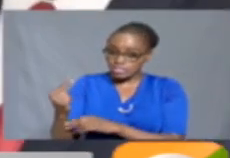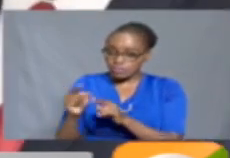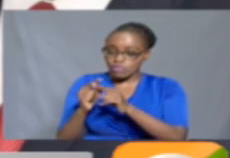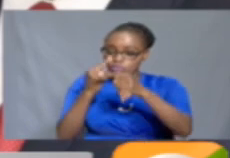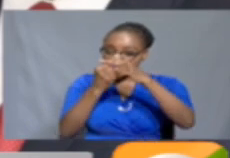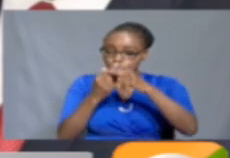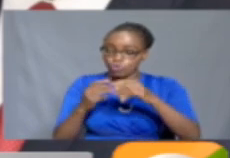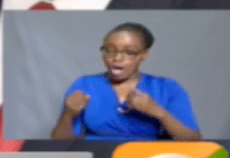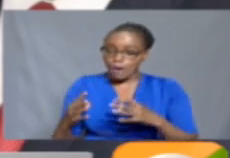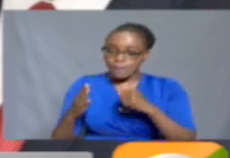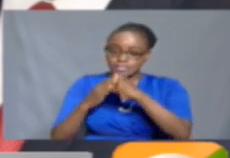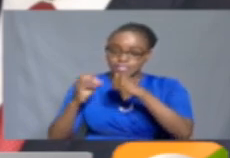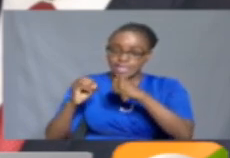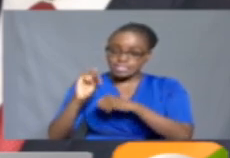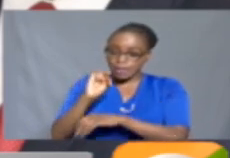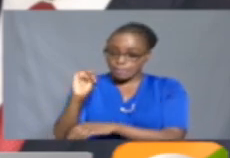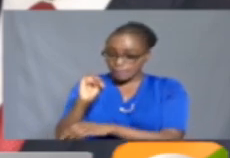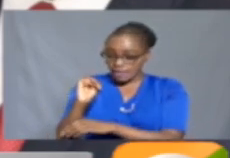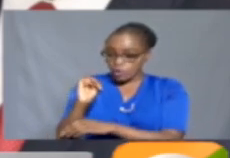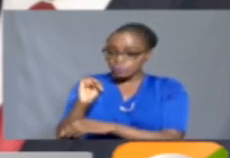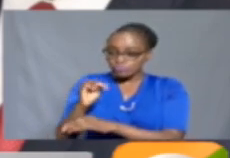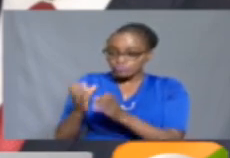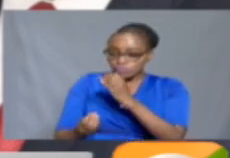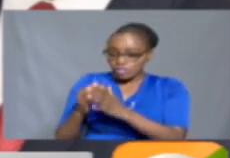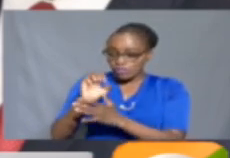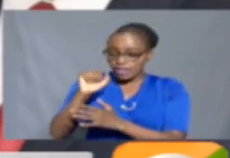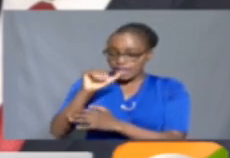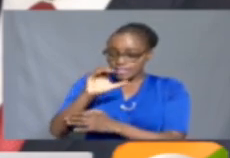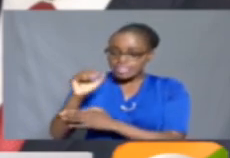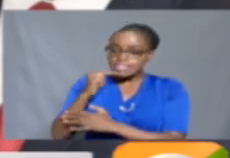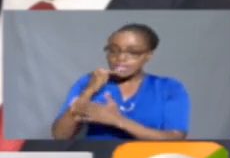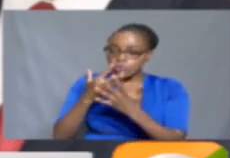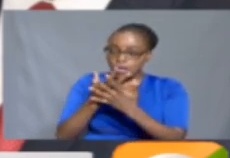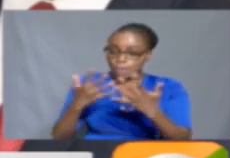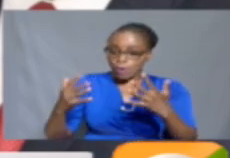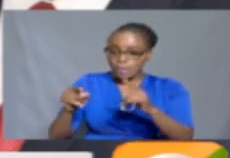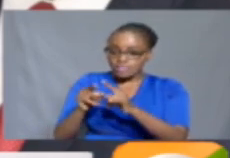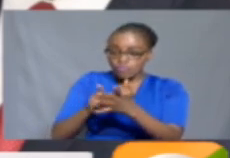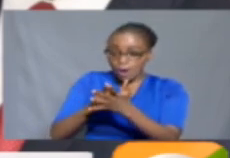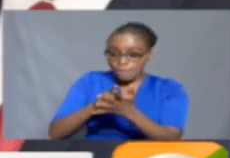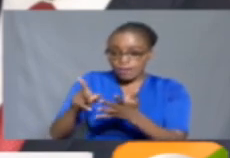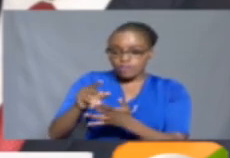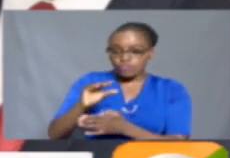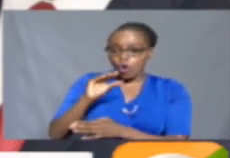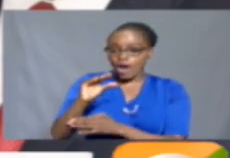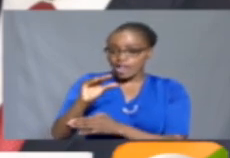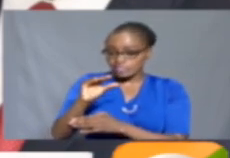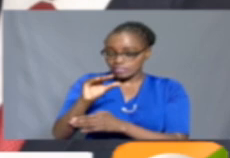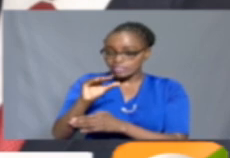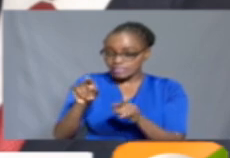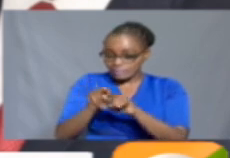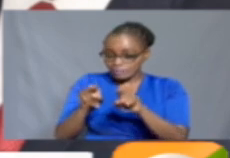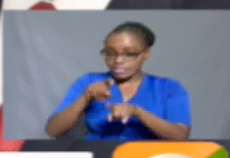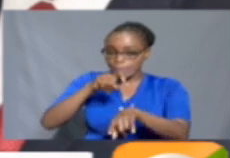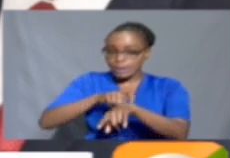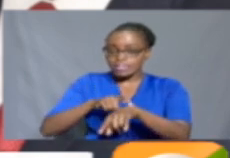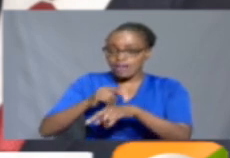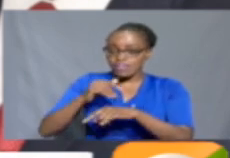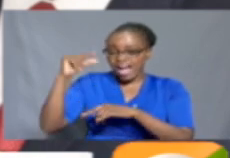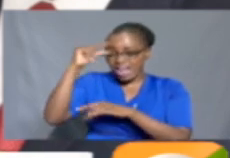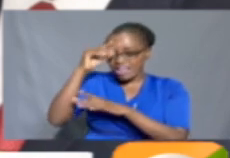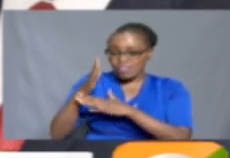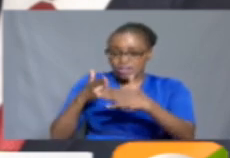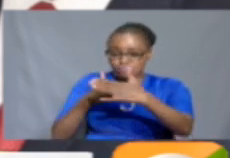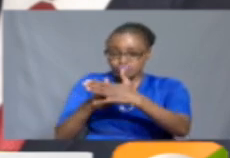90 million shillings. Sources at EACC indicate that the properties were paid for in cash at a go. The governor now blocked